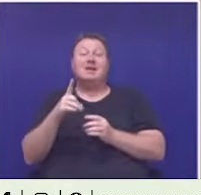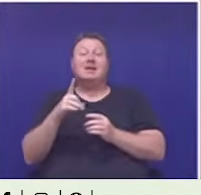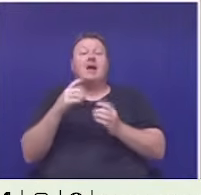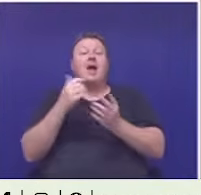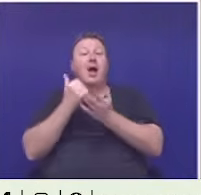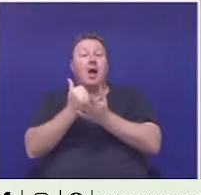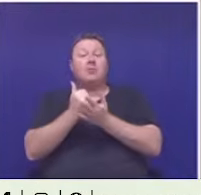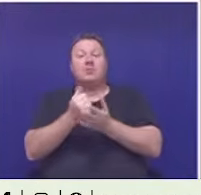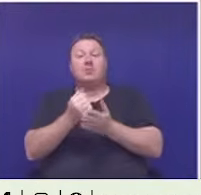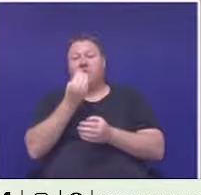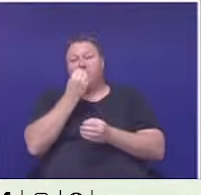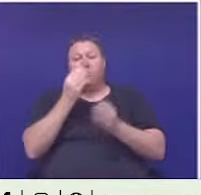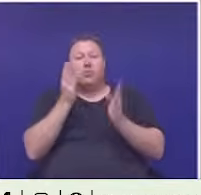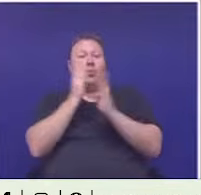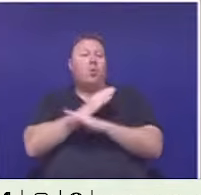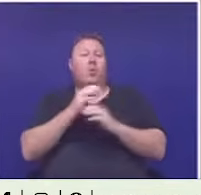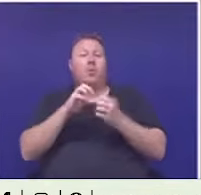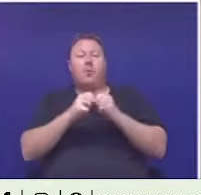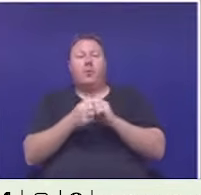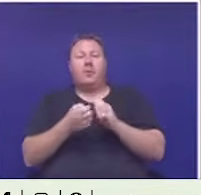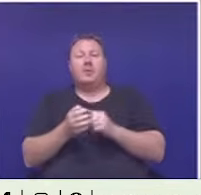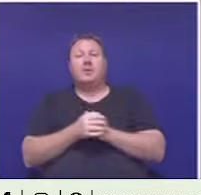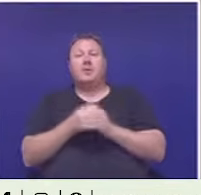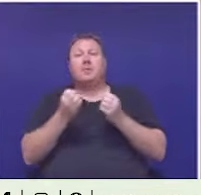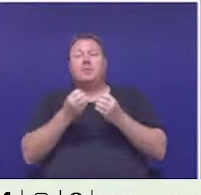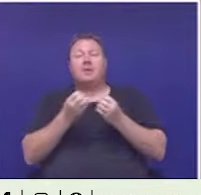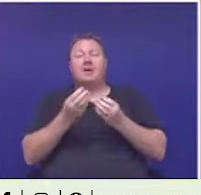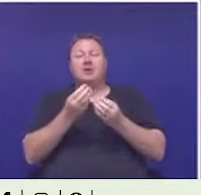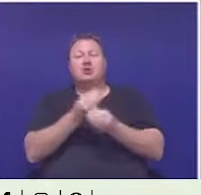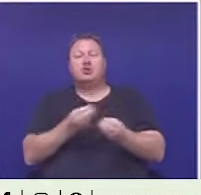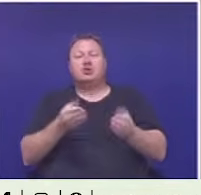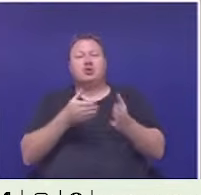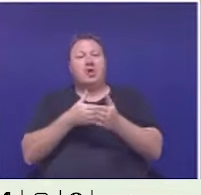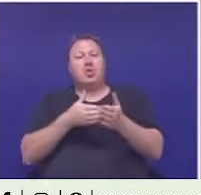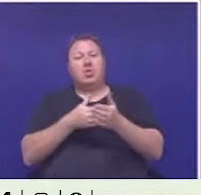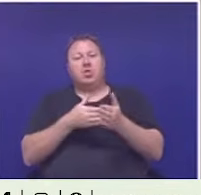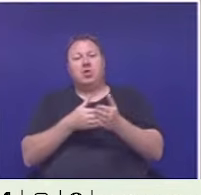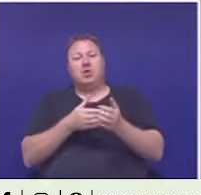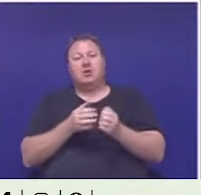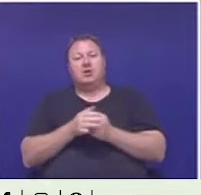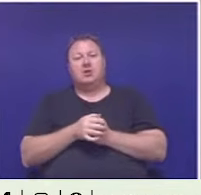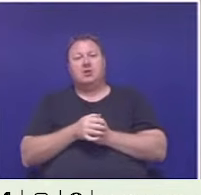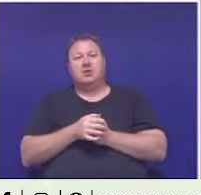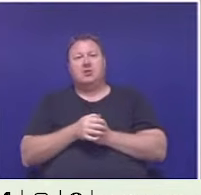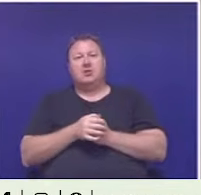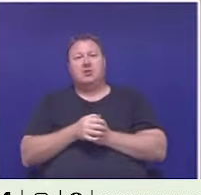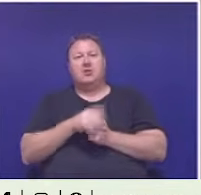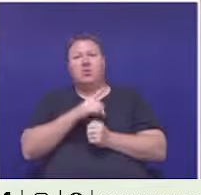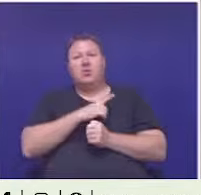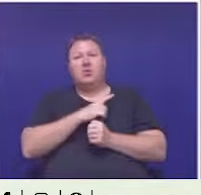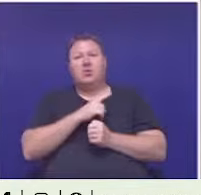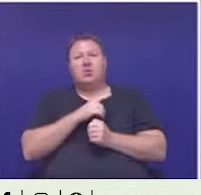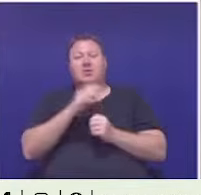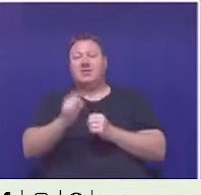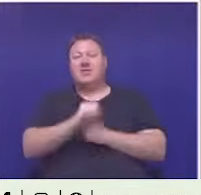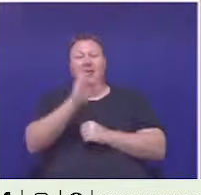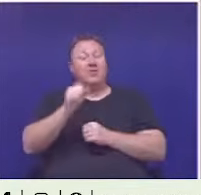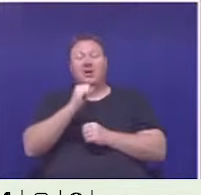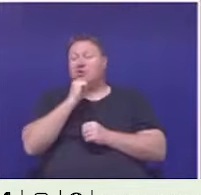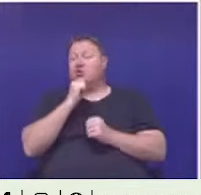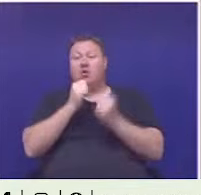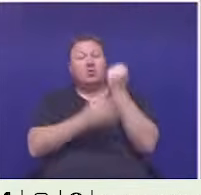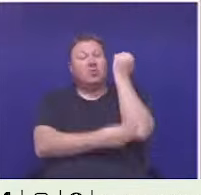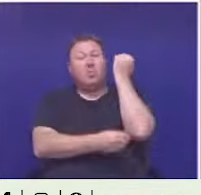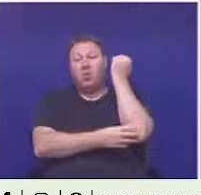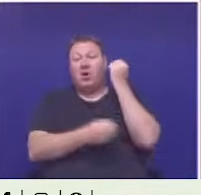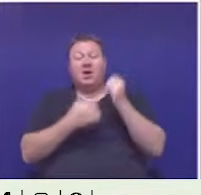A lot of children in poor communities are stunted, and stunting is irreversible. And South Africa is not a poor country. No